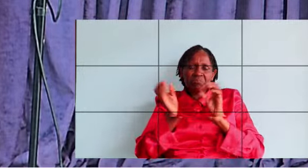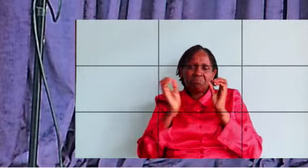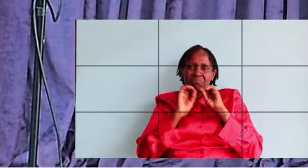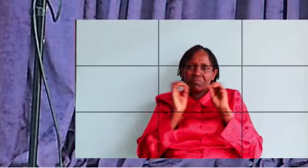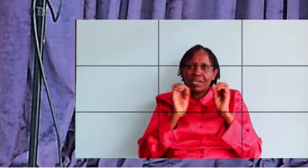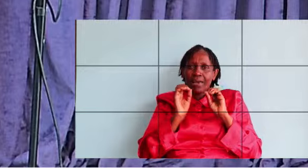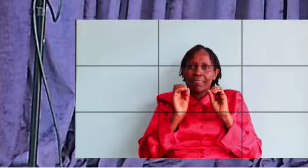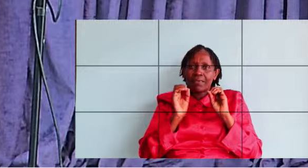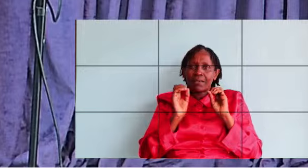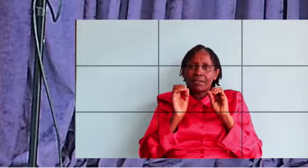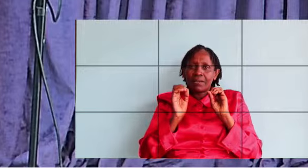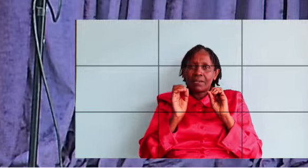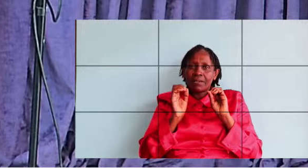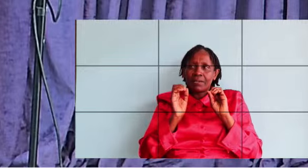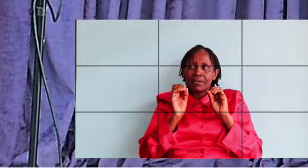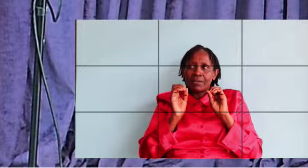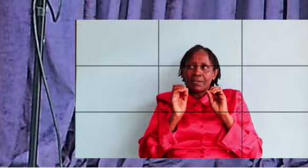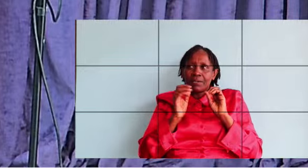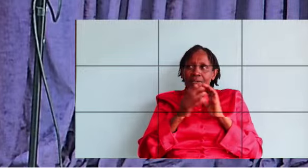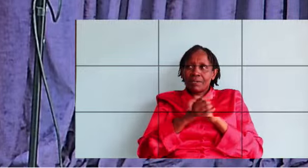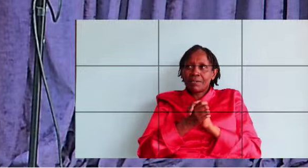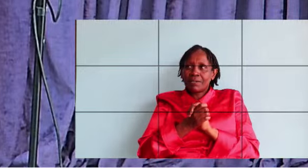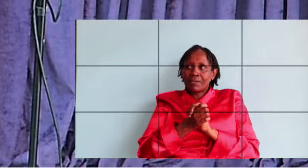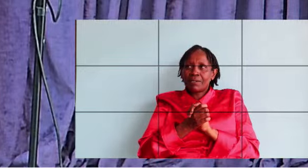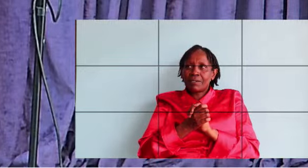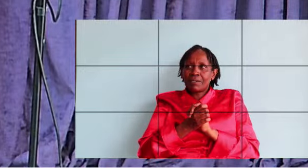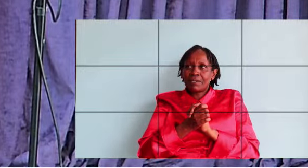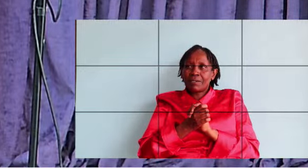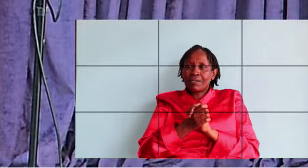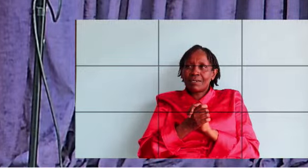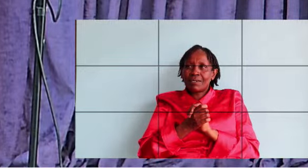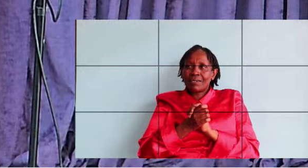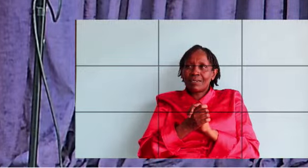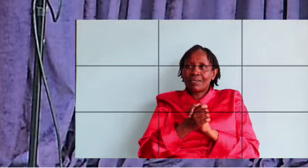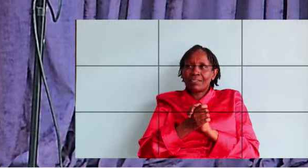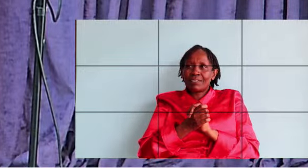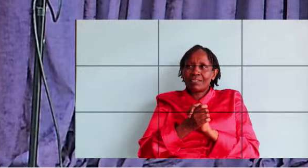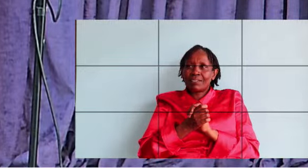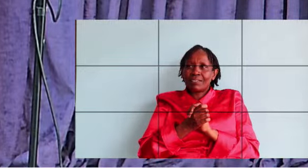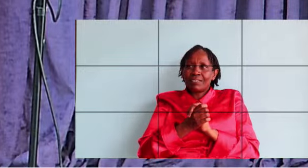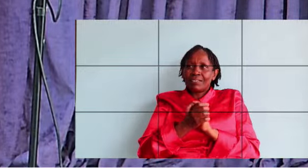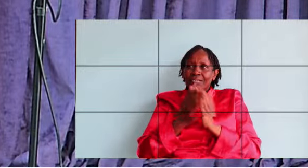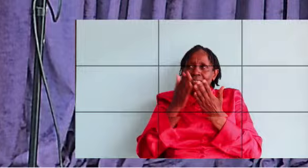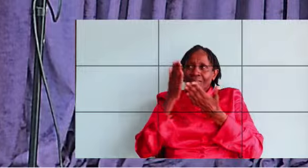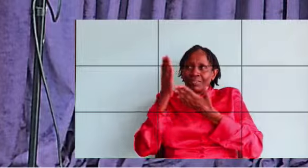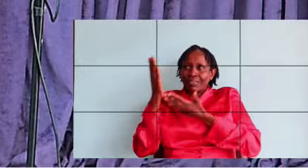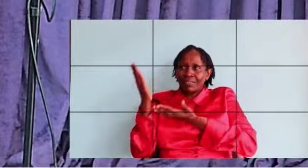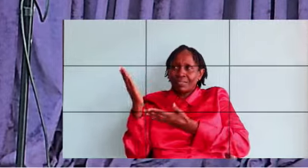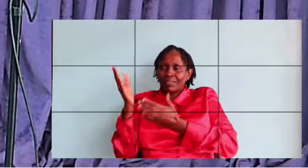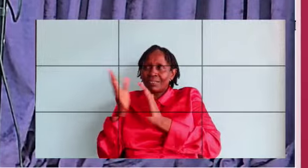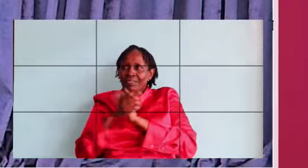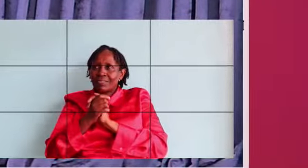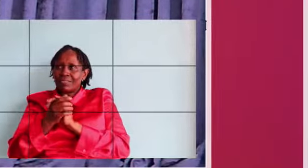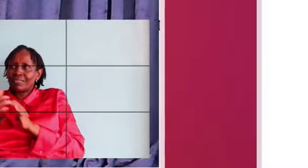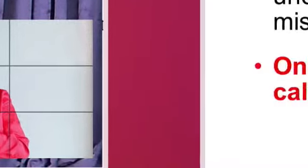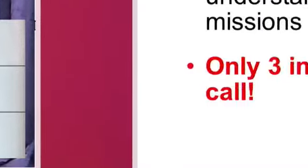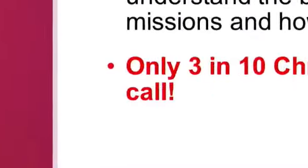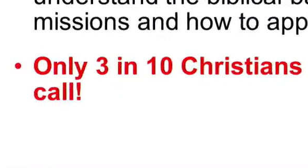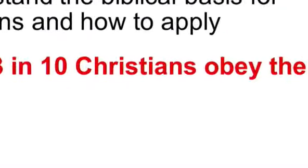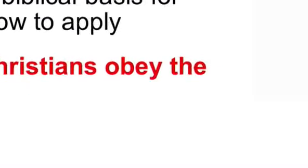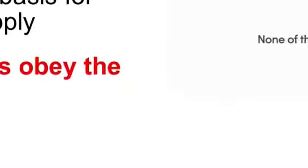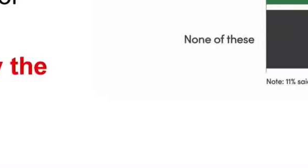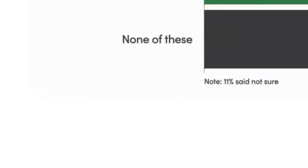The graphic that you are seeing a little bit, unfortunate, I said you are not able to view that very well, is actually saying, it's trying to